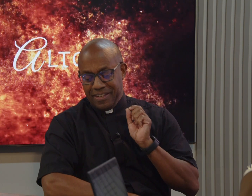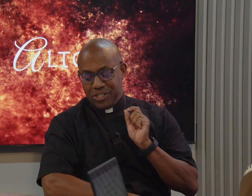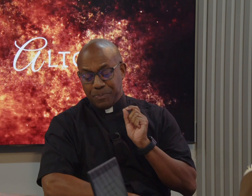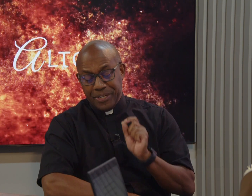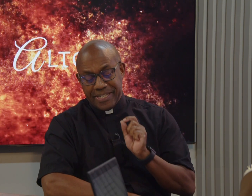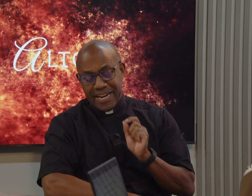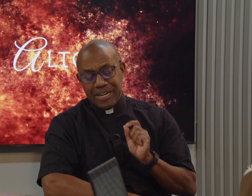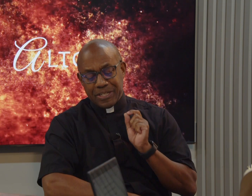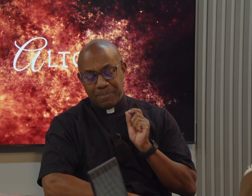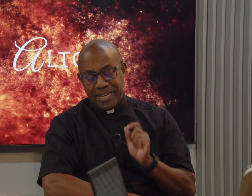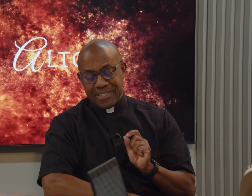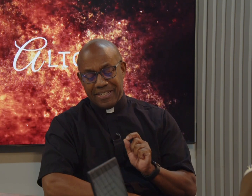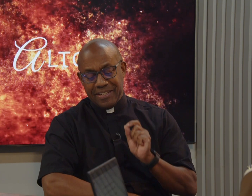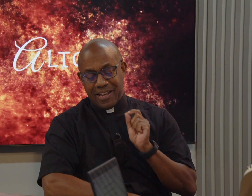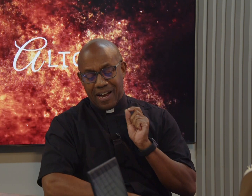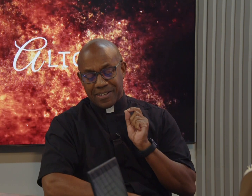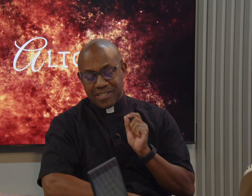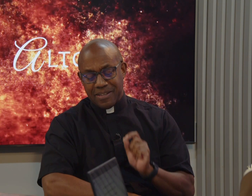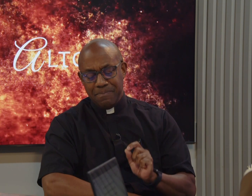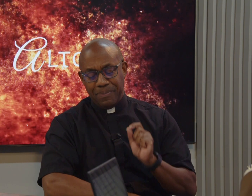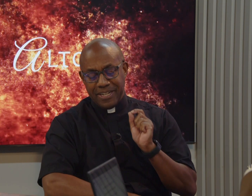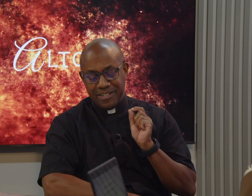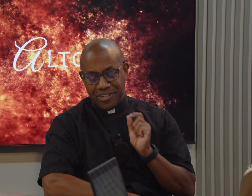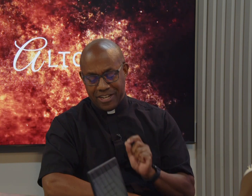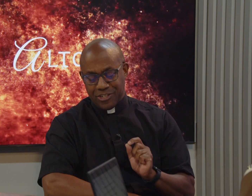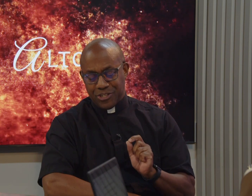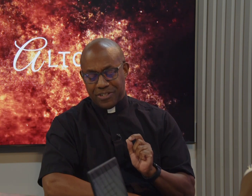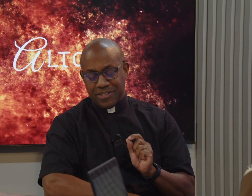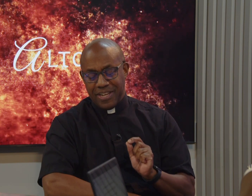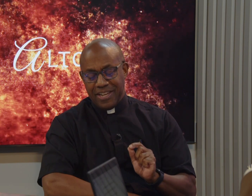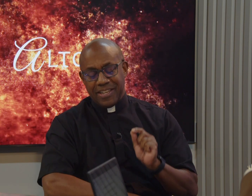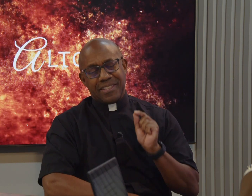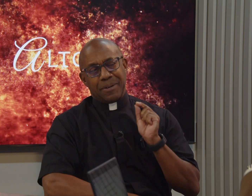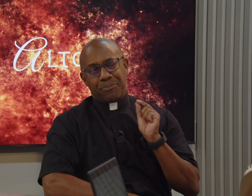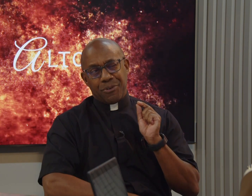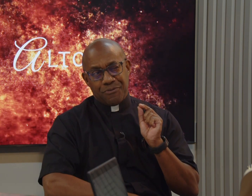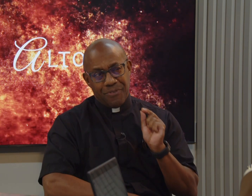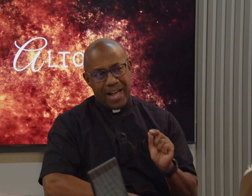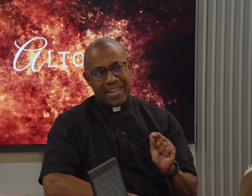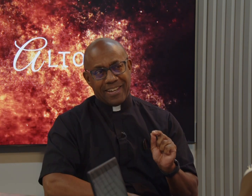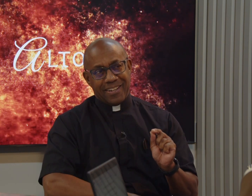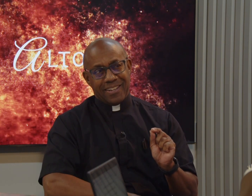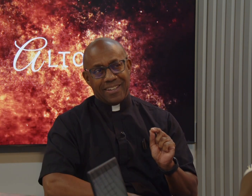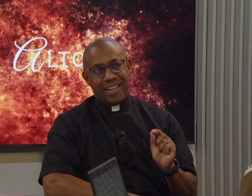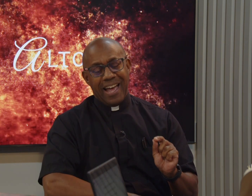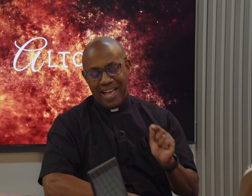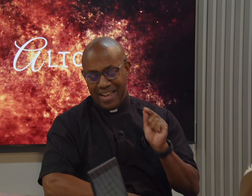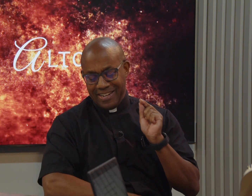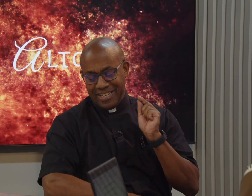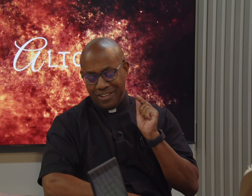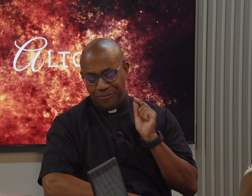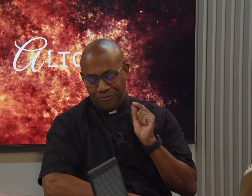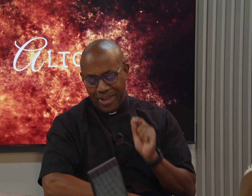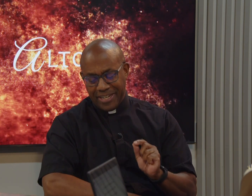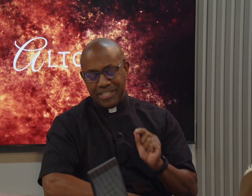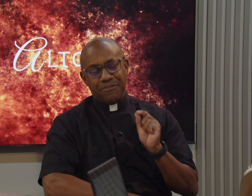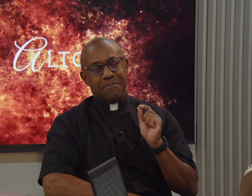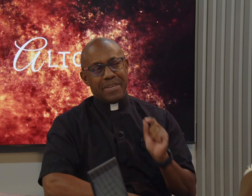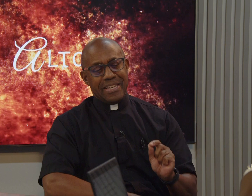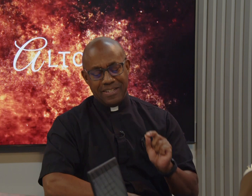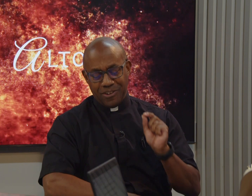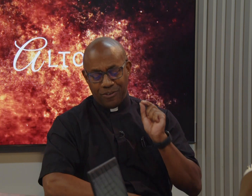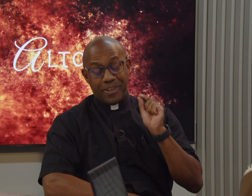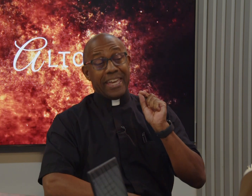that the spontaneous blessings are simply gestures that provide an